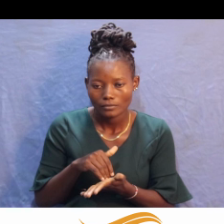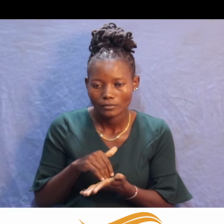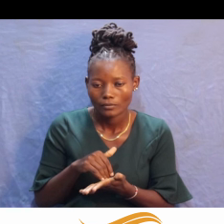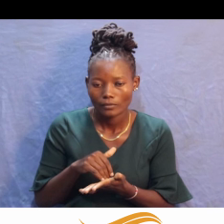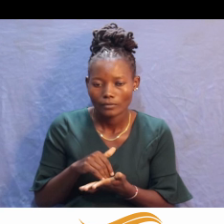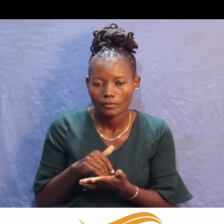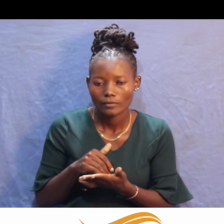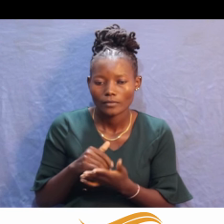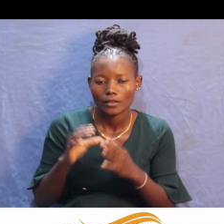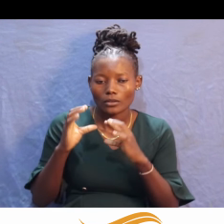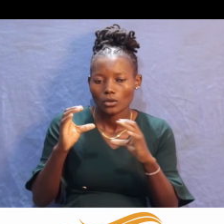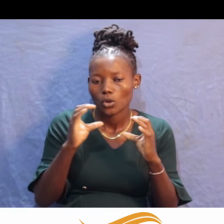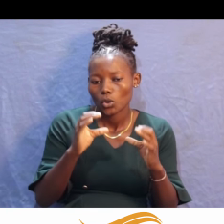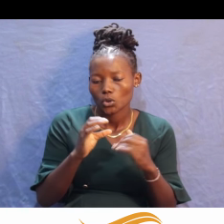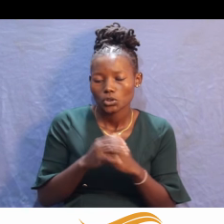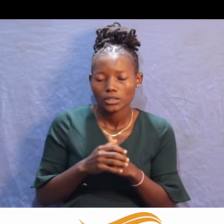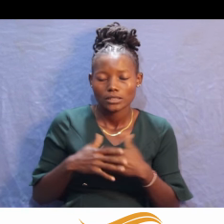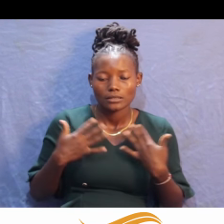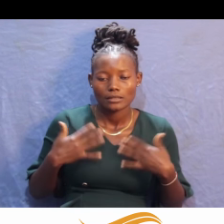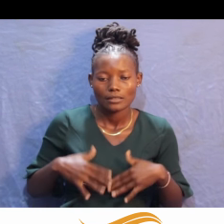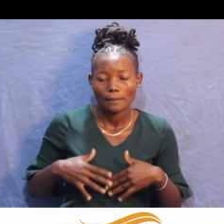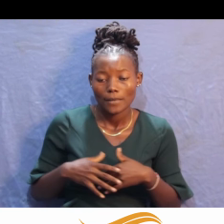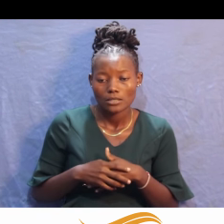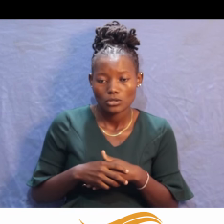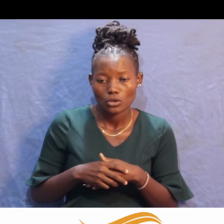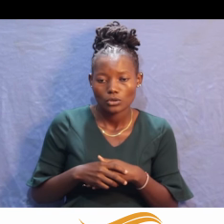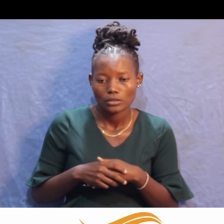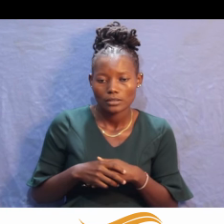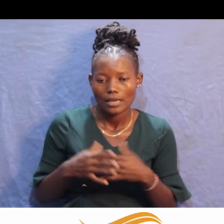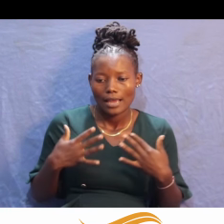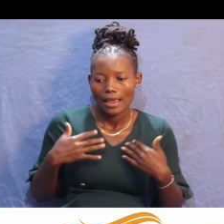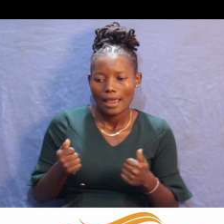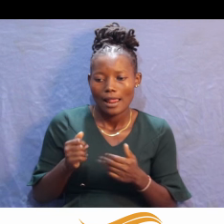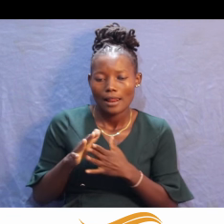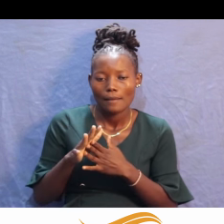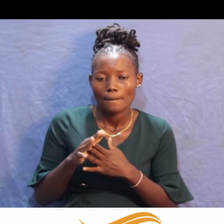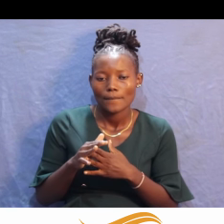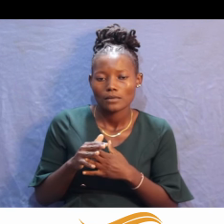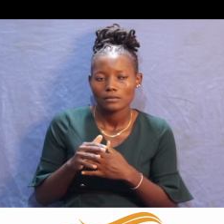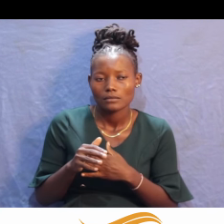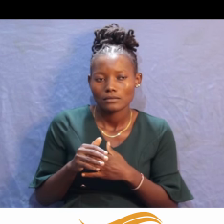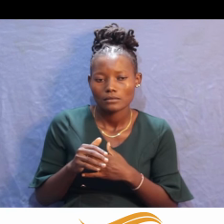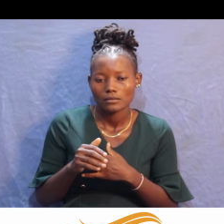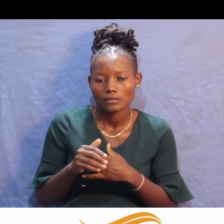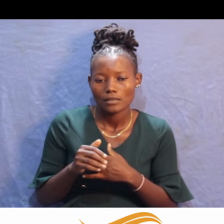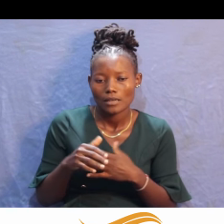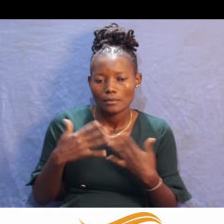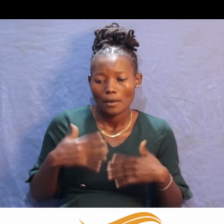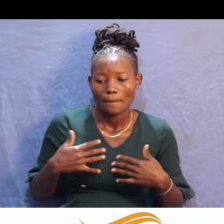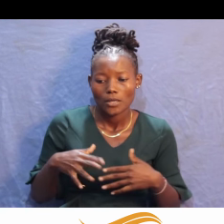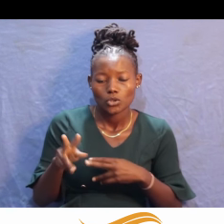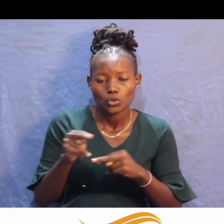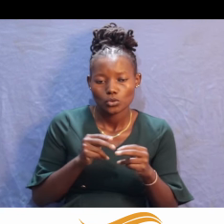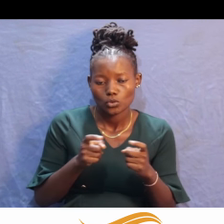this is good coaching. So it's not just the person's attitude, it's the help and the mentoring from the coach that helps the person maintain